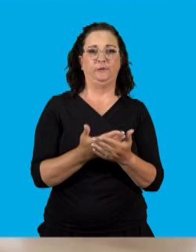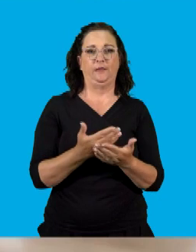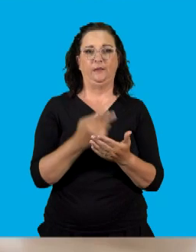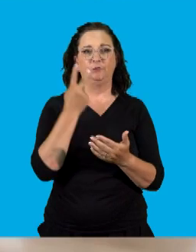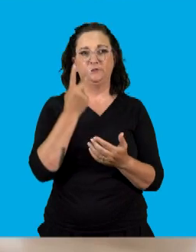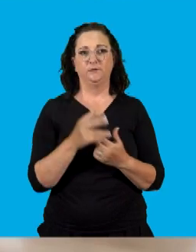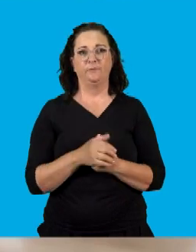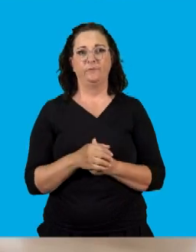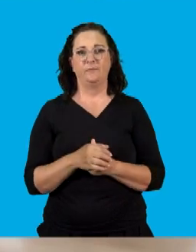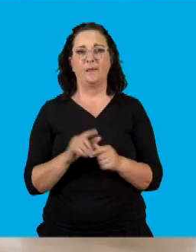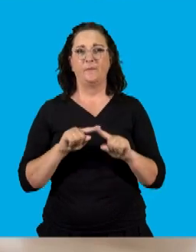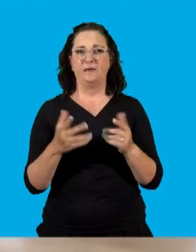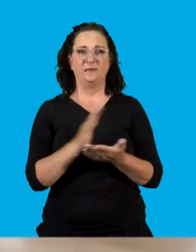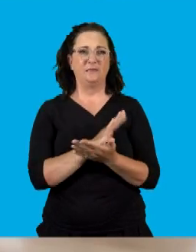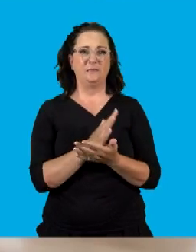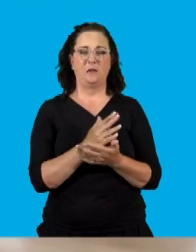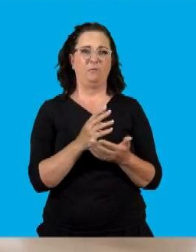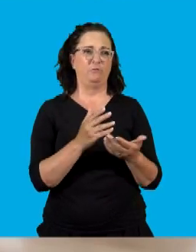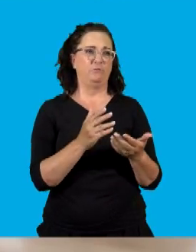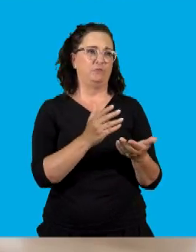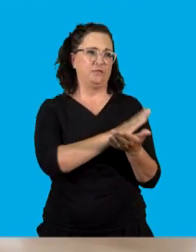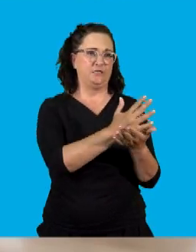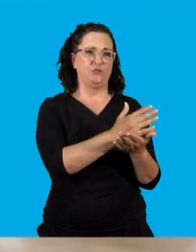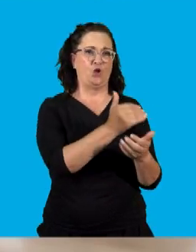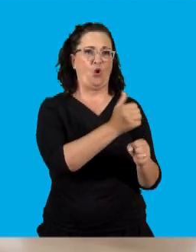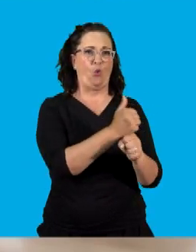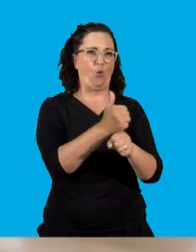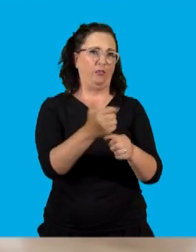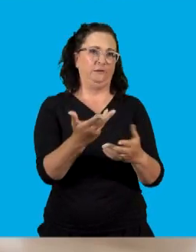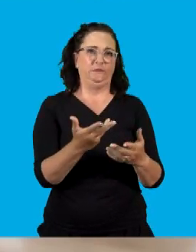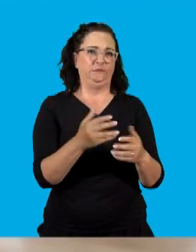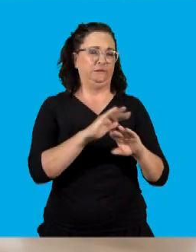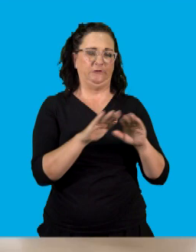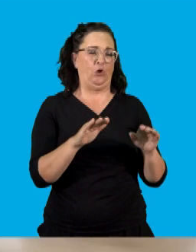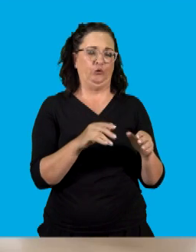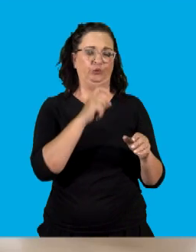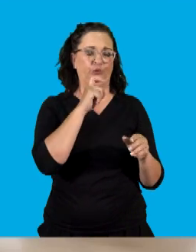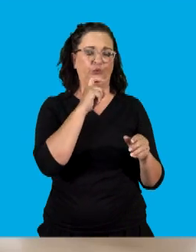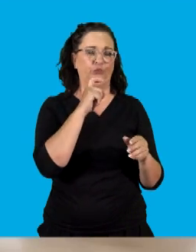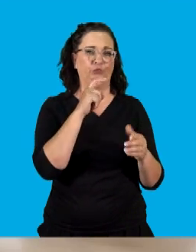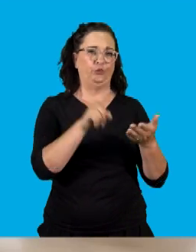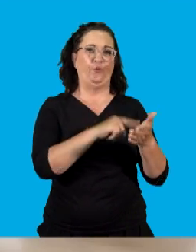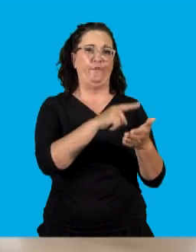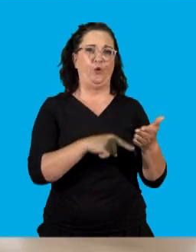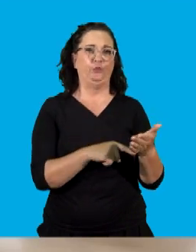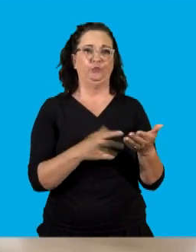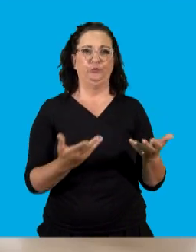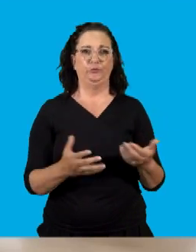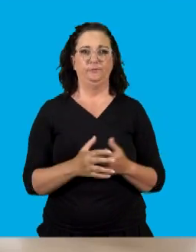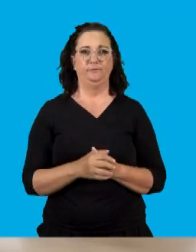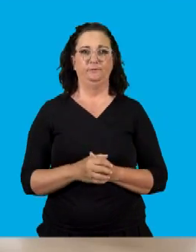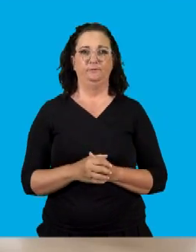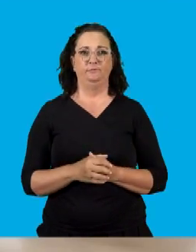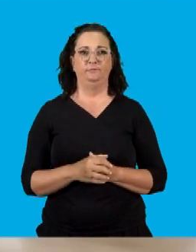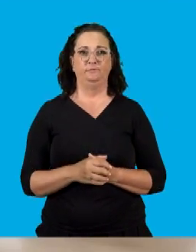of the shareholders, you may find some shareholders not voting, not exercising their voting right, and that could